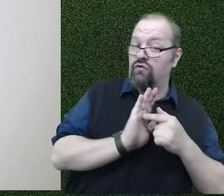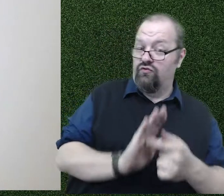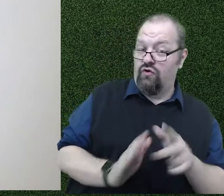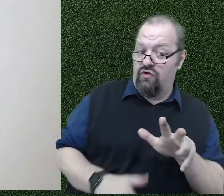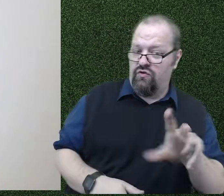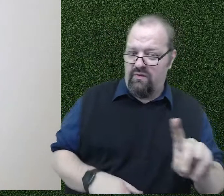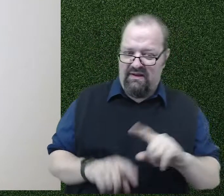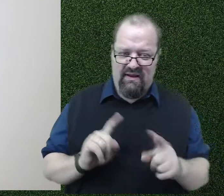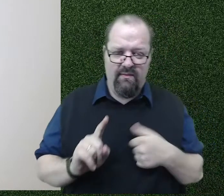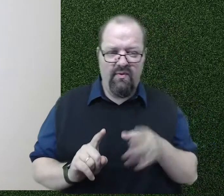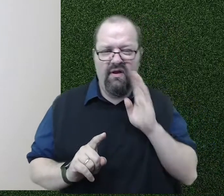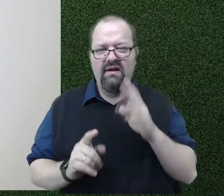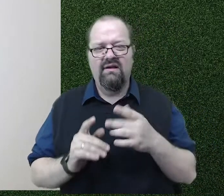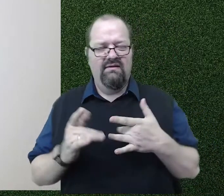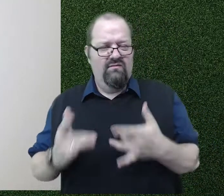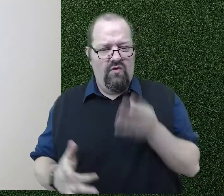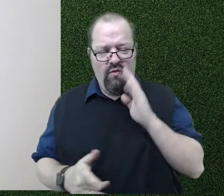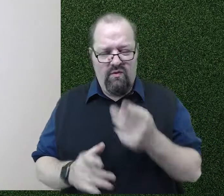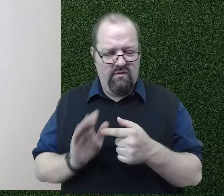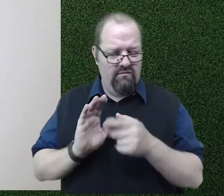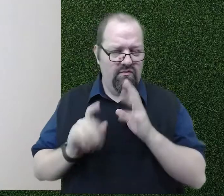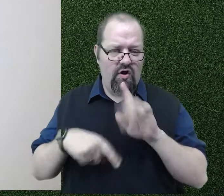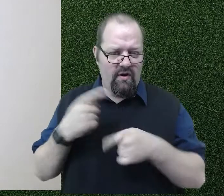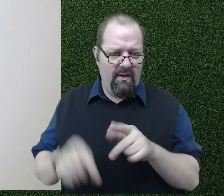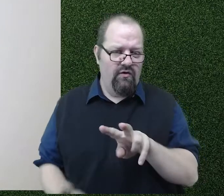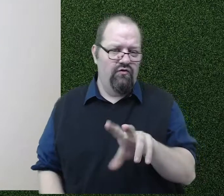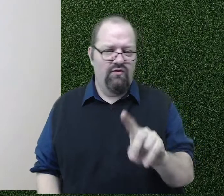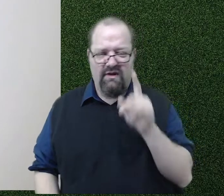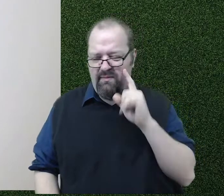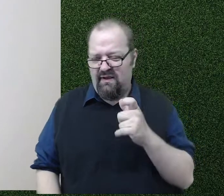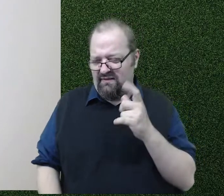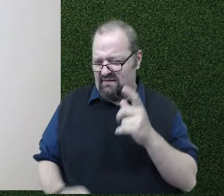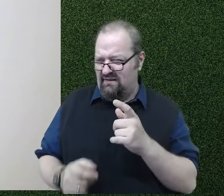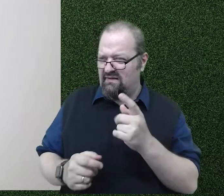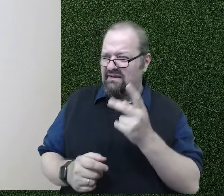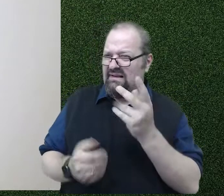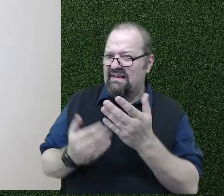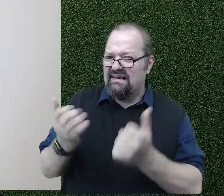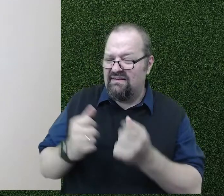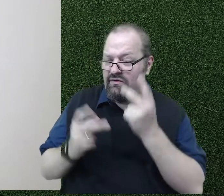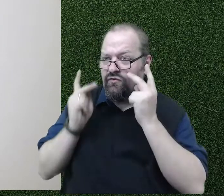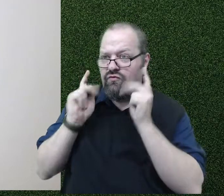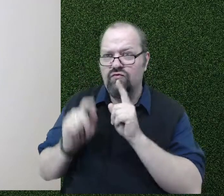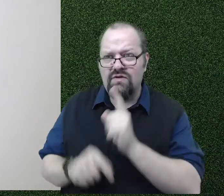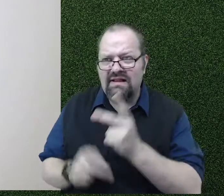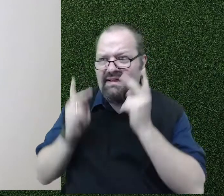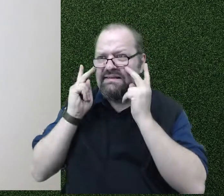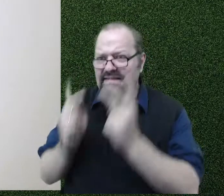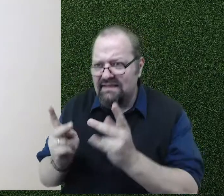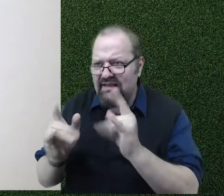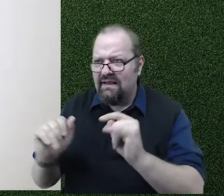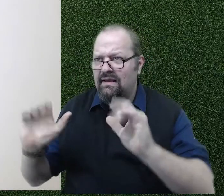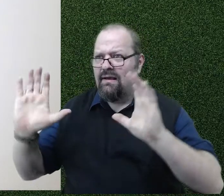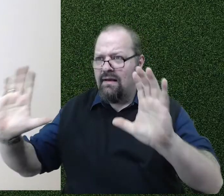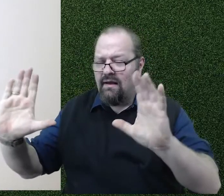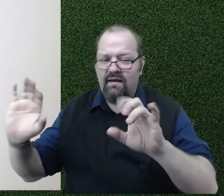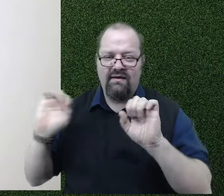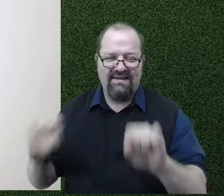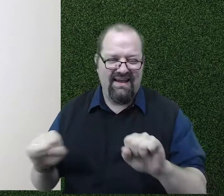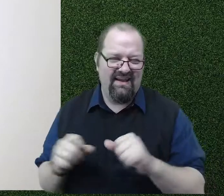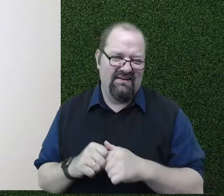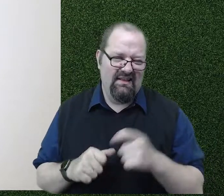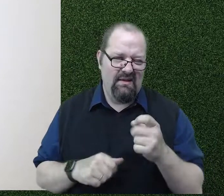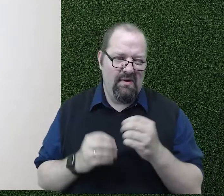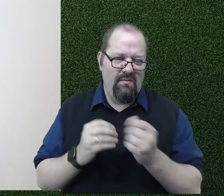happens when theta is acute and obtuse in a version that you could really see that can be made a little